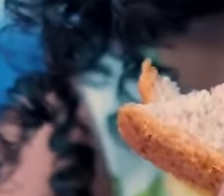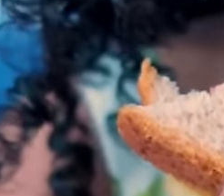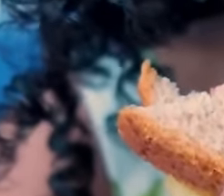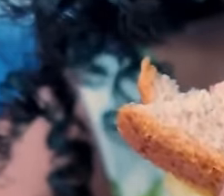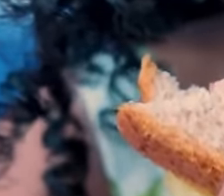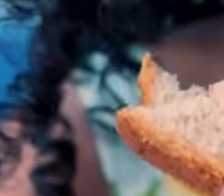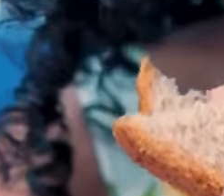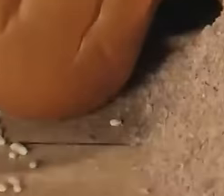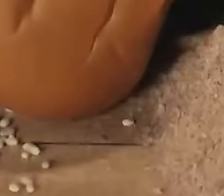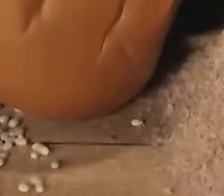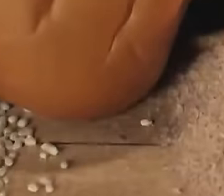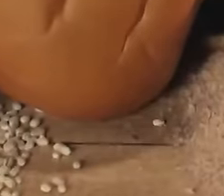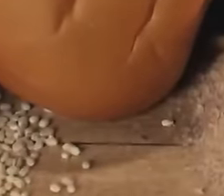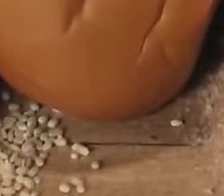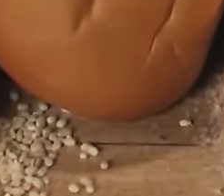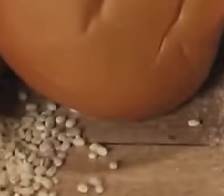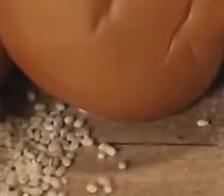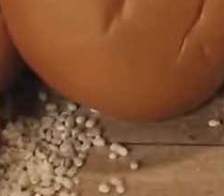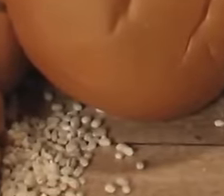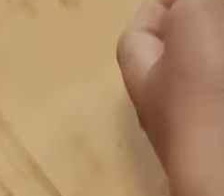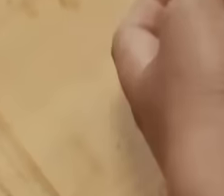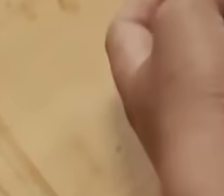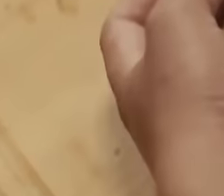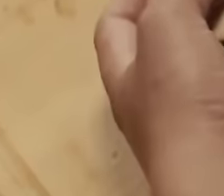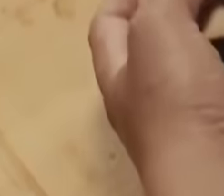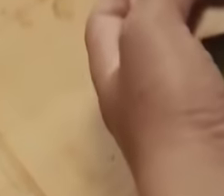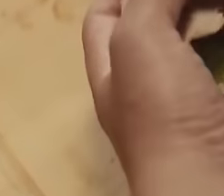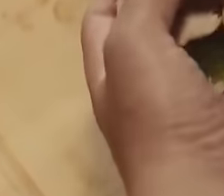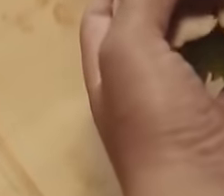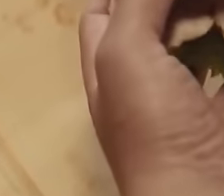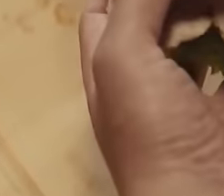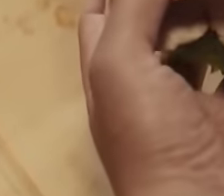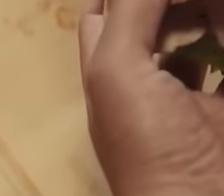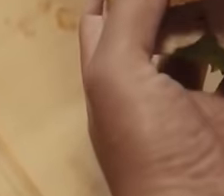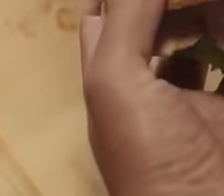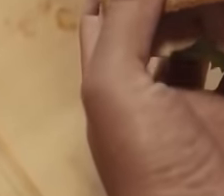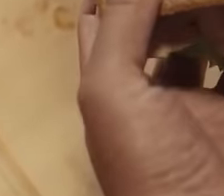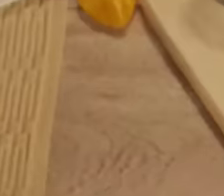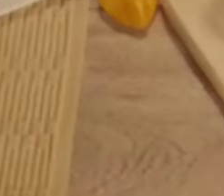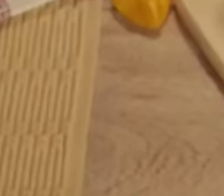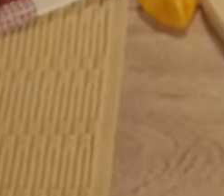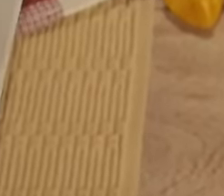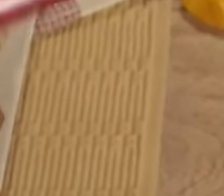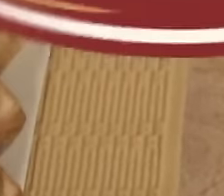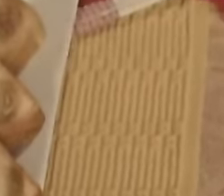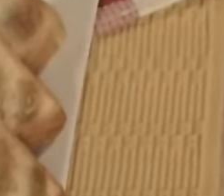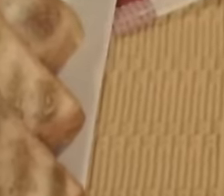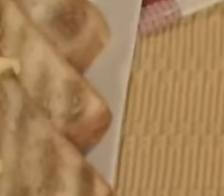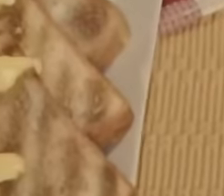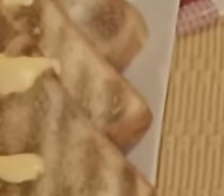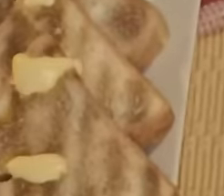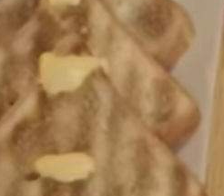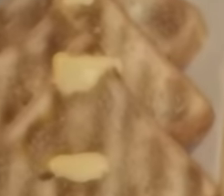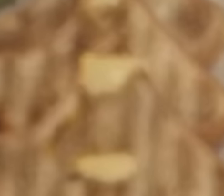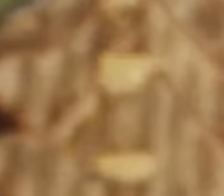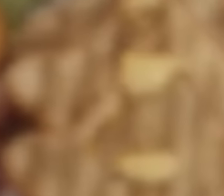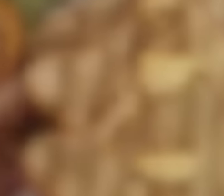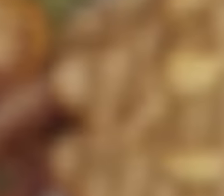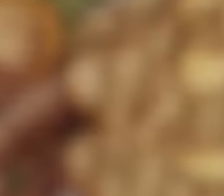With over 65 years of experience nourishing the nation, Linda's is the first name in bread.